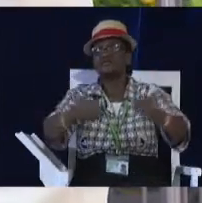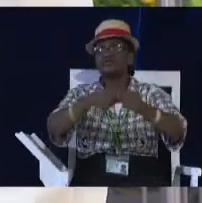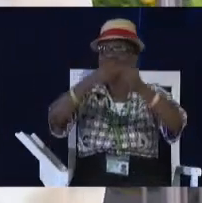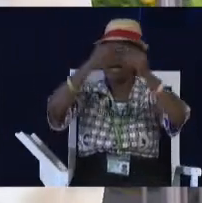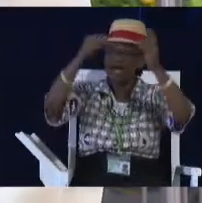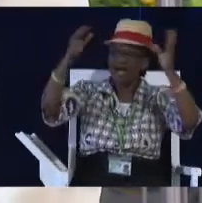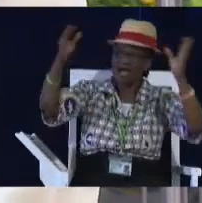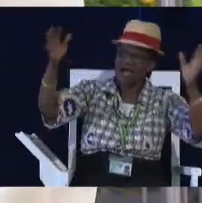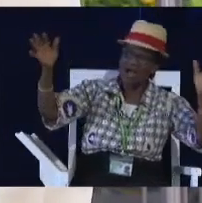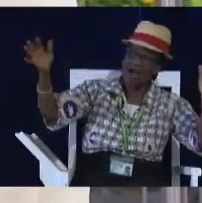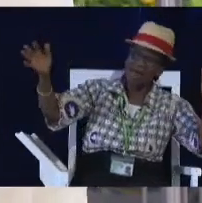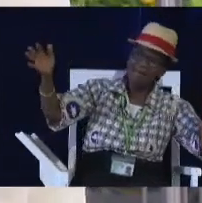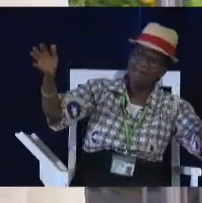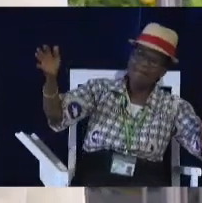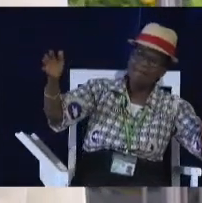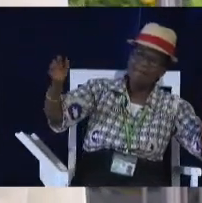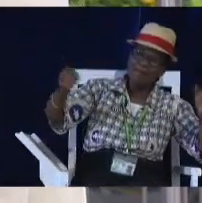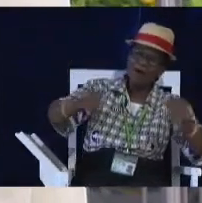Alleluia,